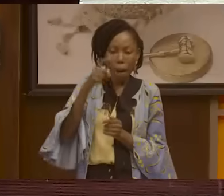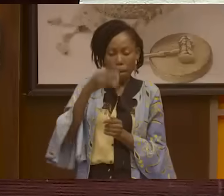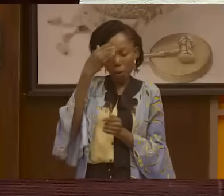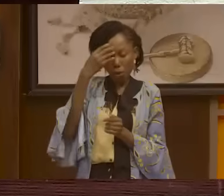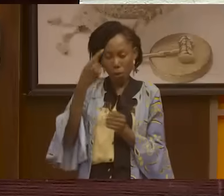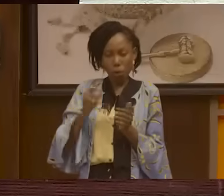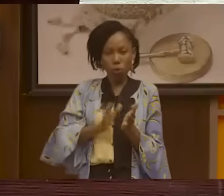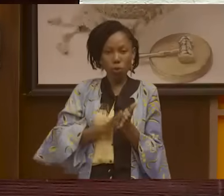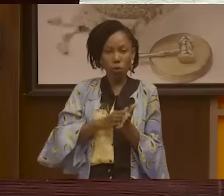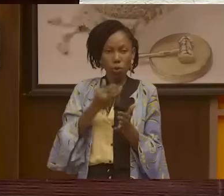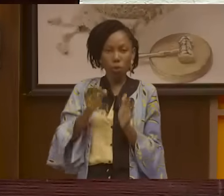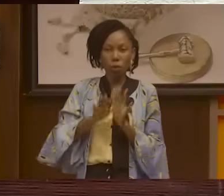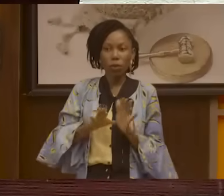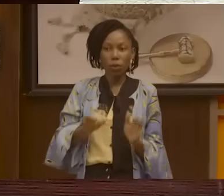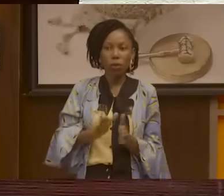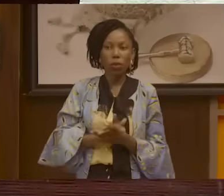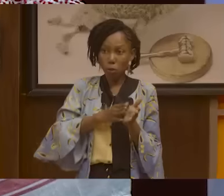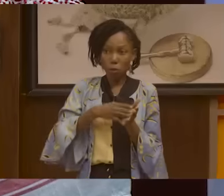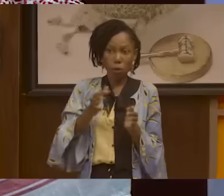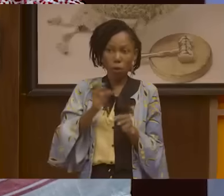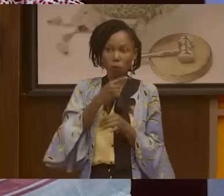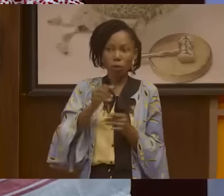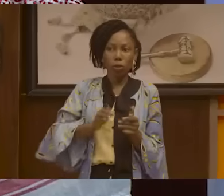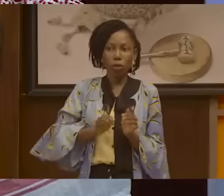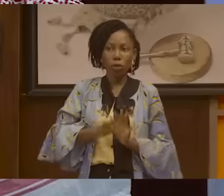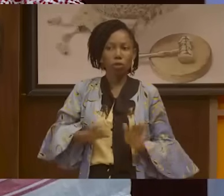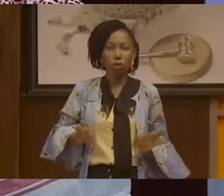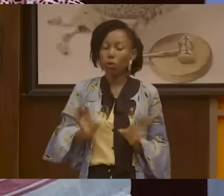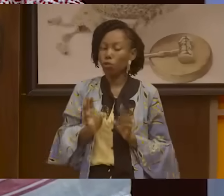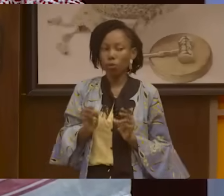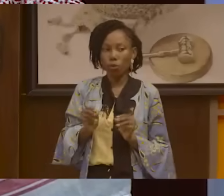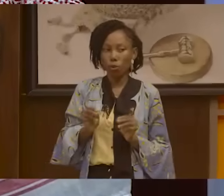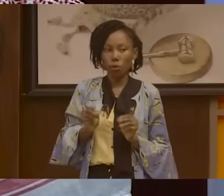children. Does he know the school of the children now? No.